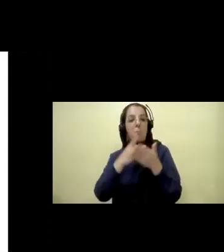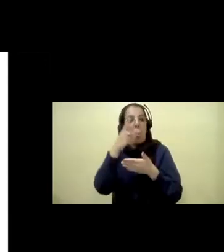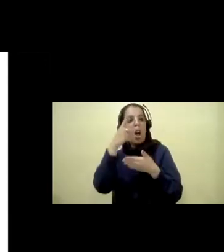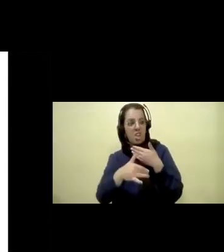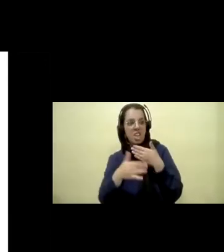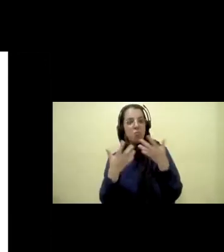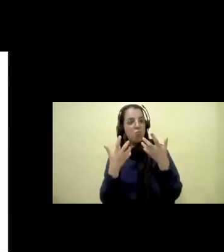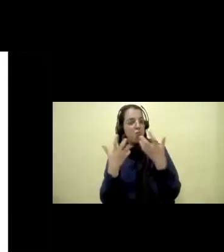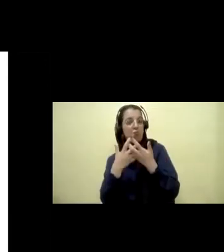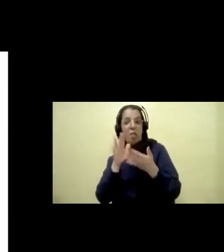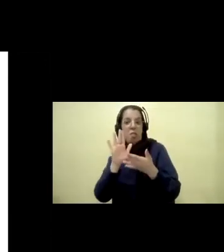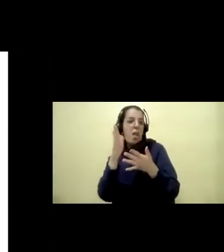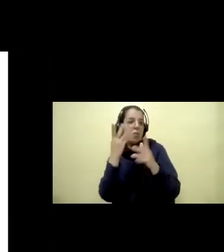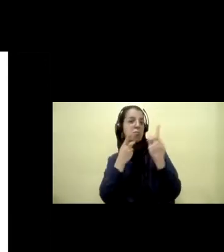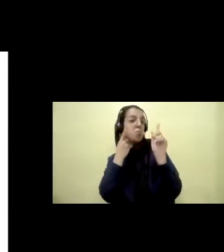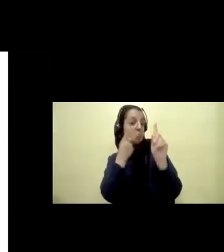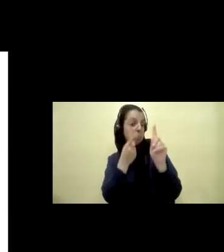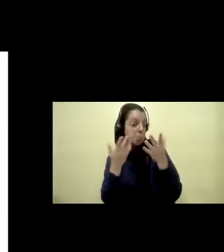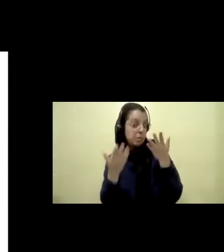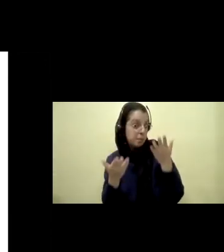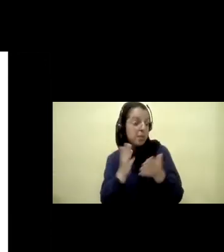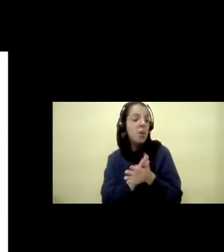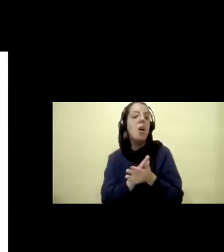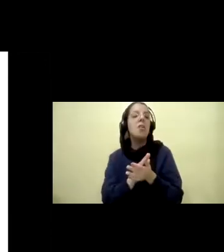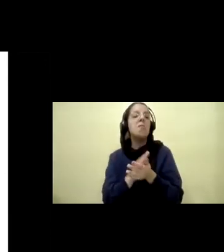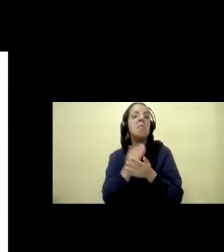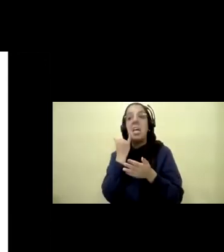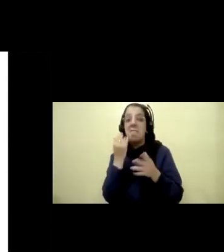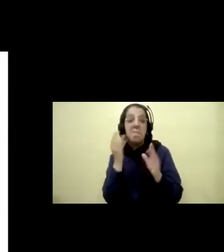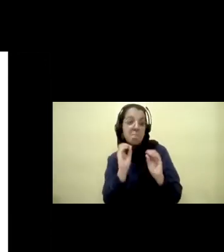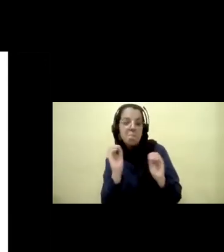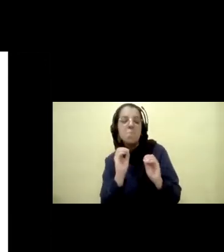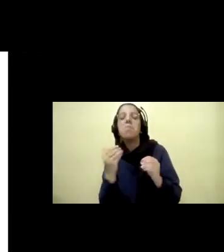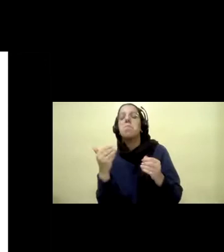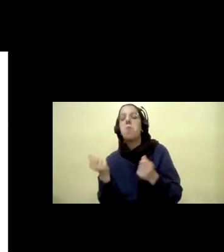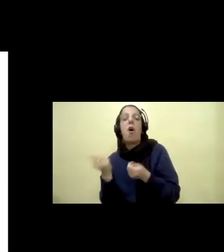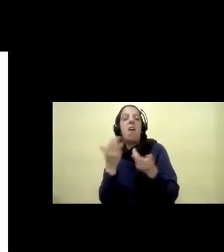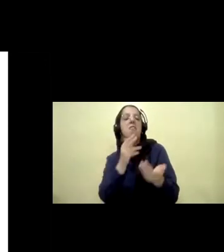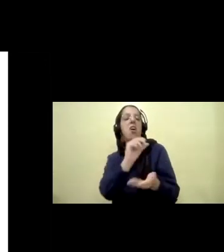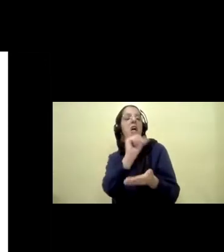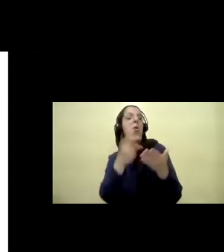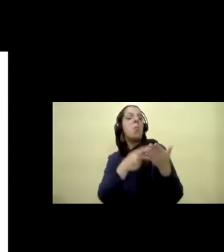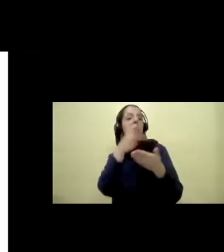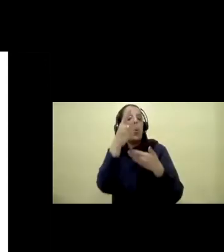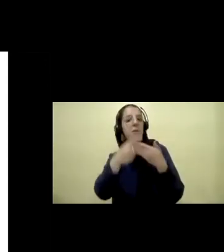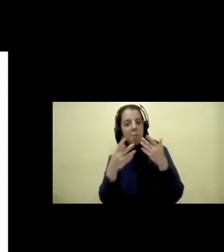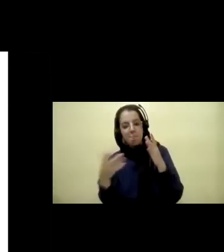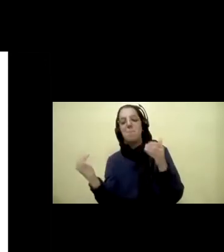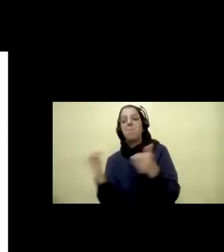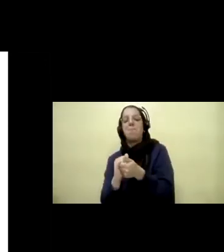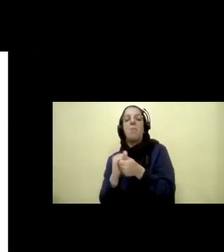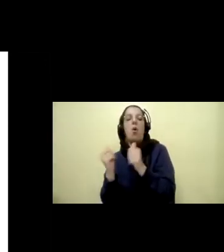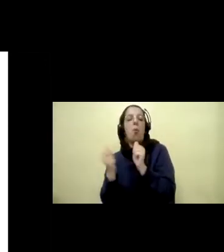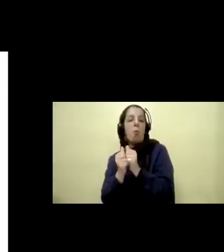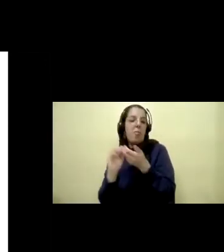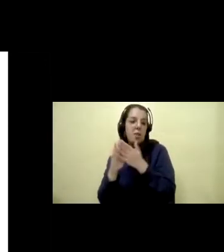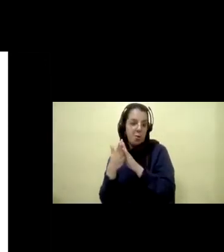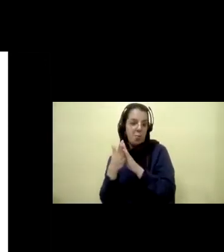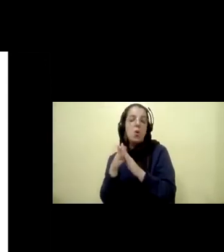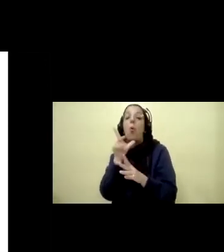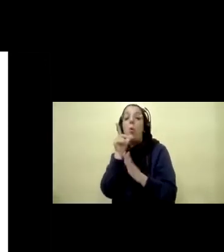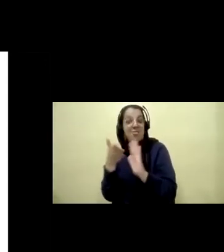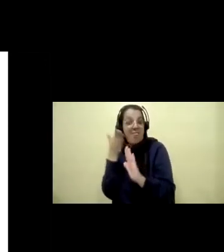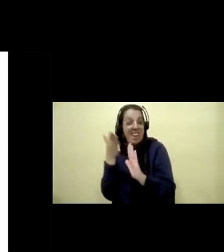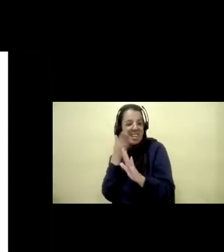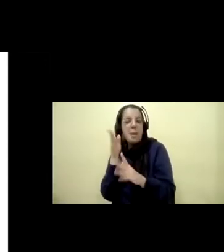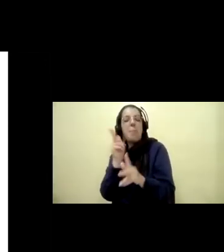may offer additional programming that is community by folks that are living in that particular